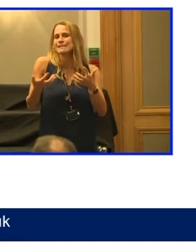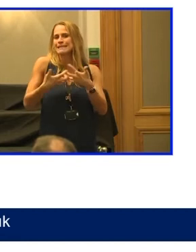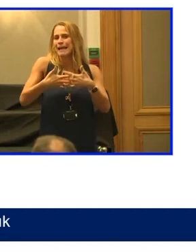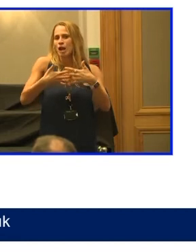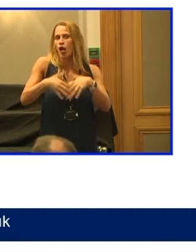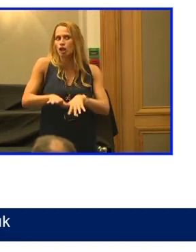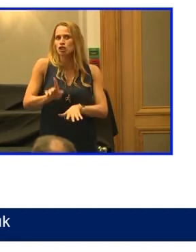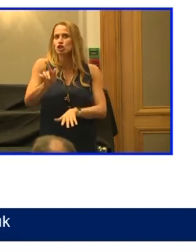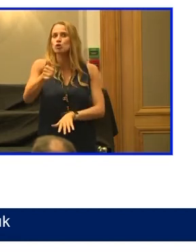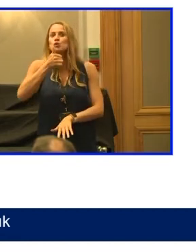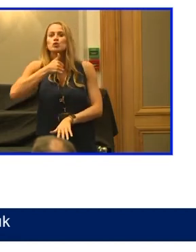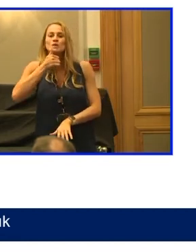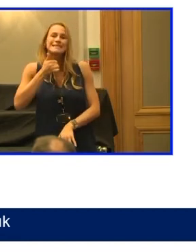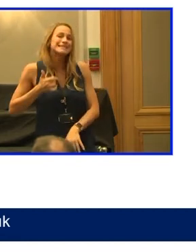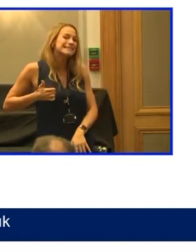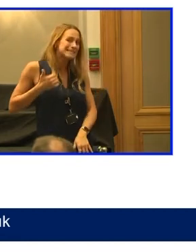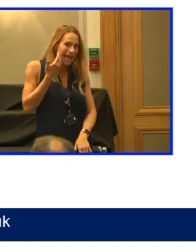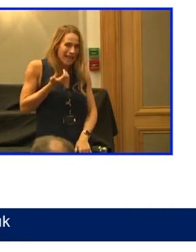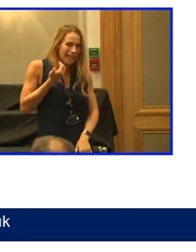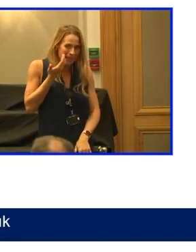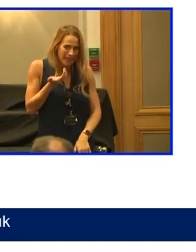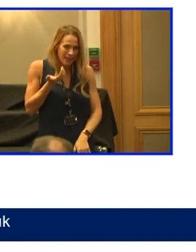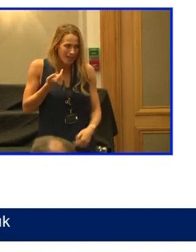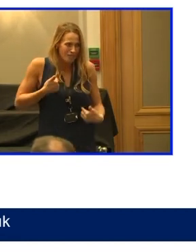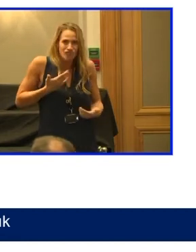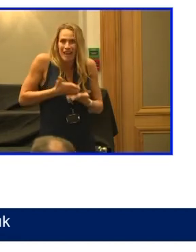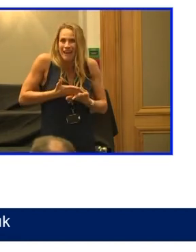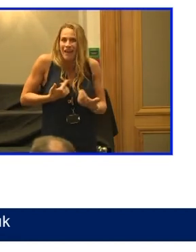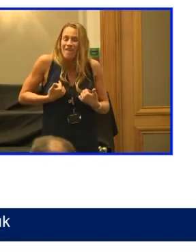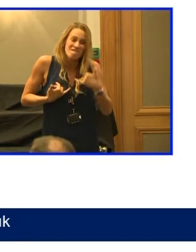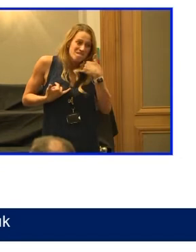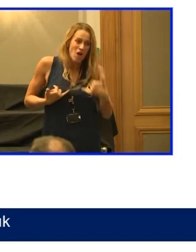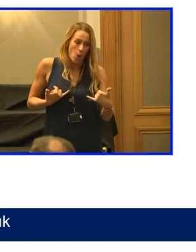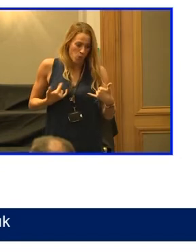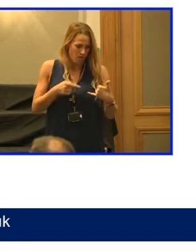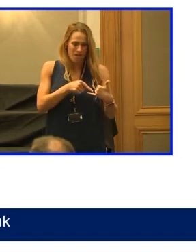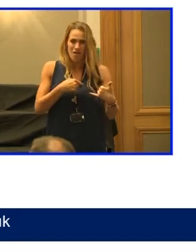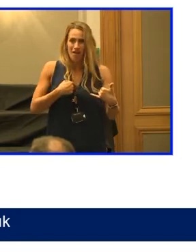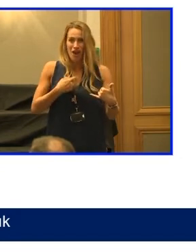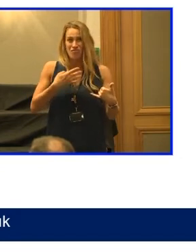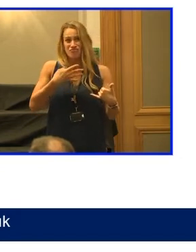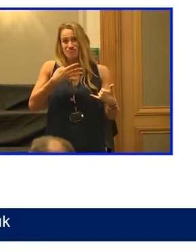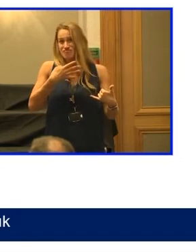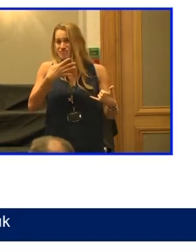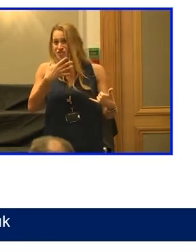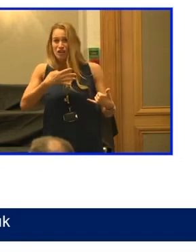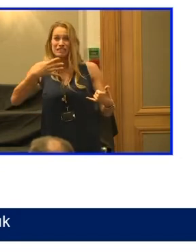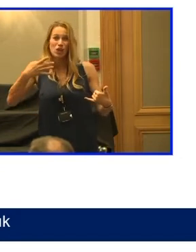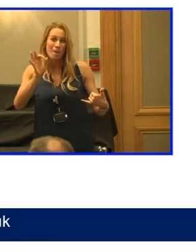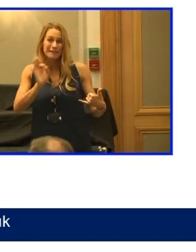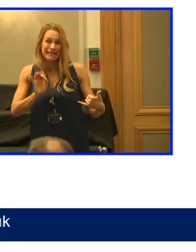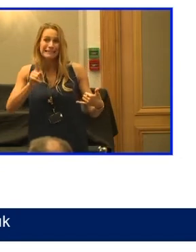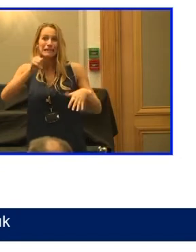I demonstrate smartphones and tablets, because I use my phone probably 99% of the time. And I use my